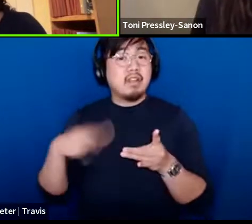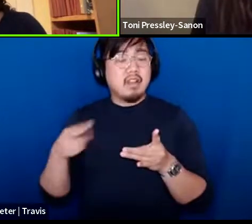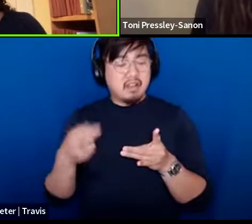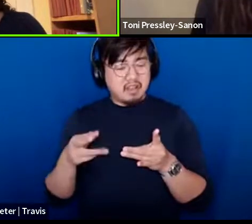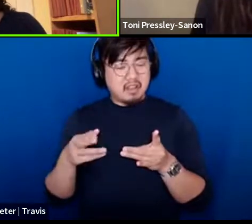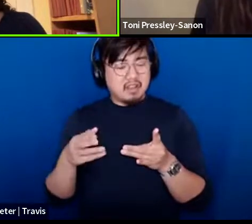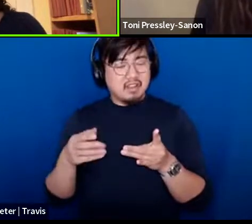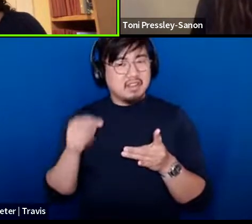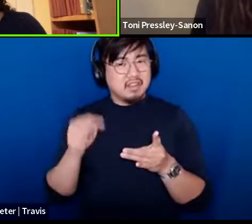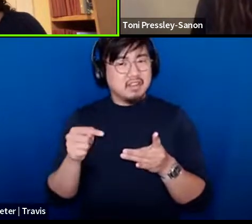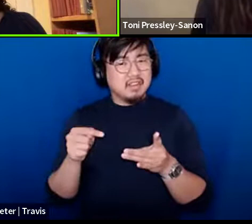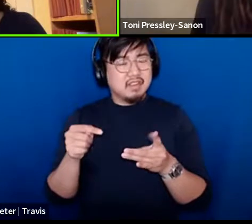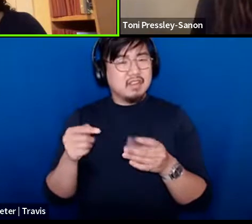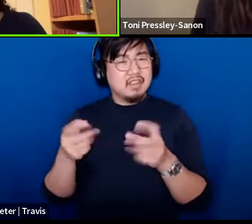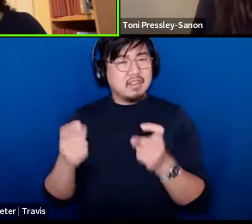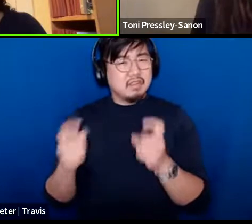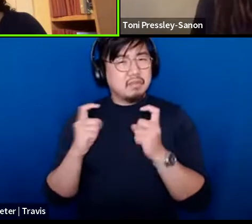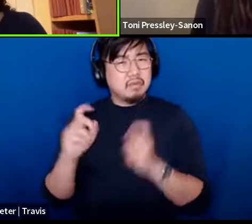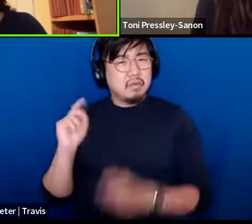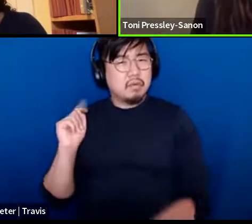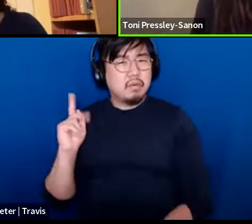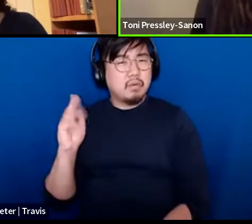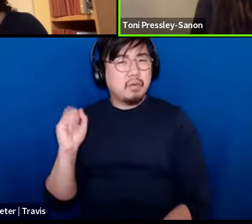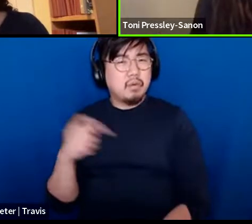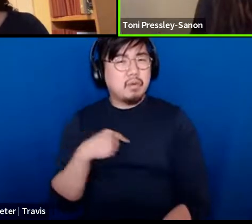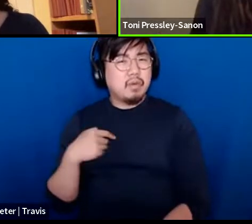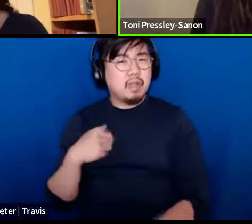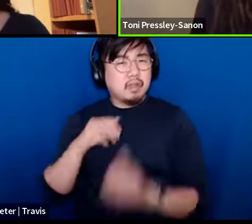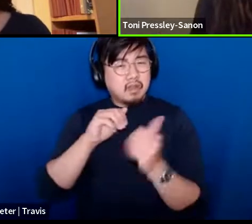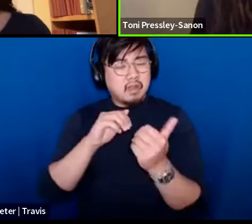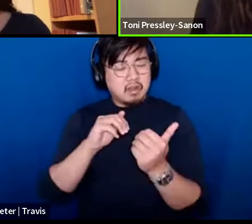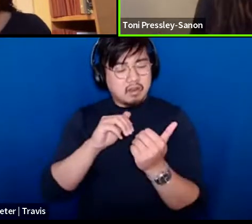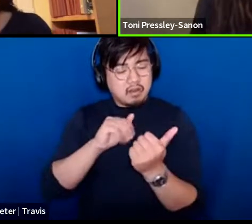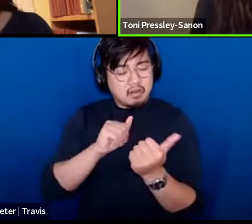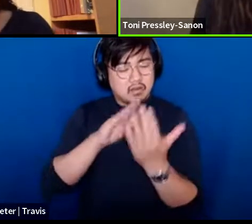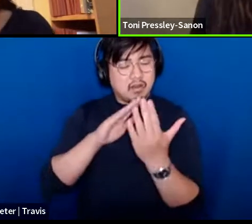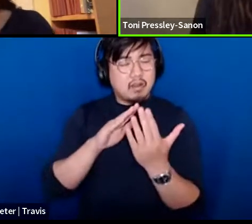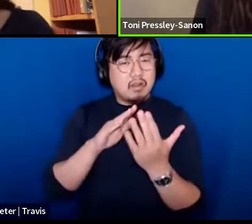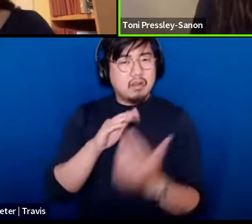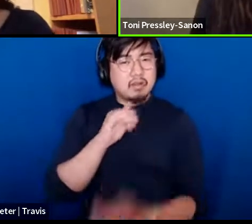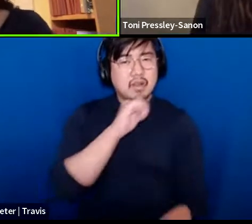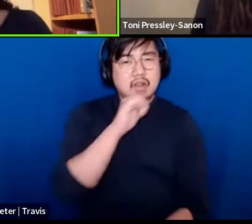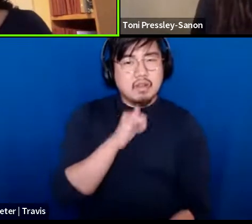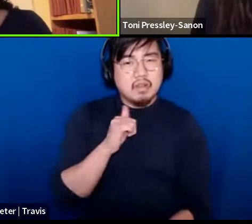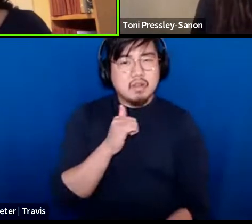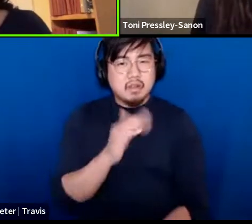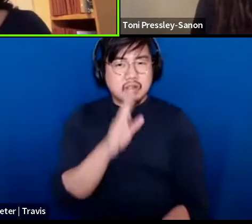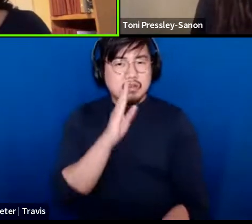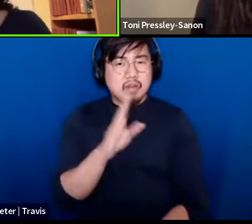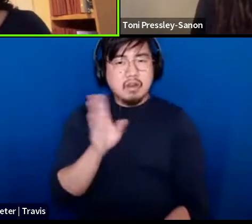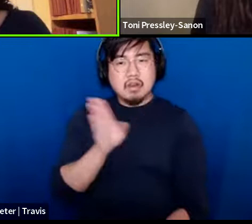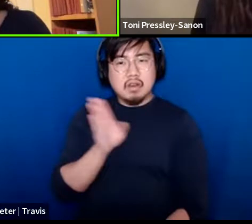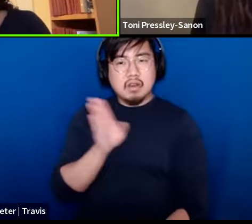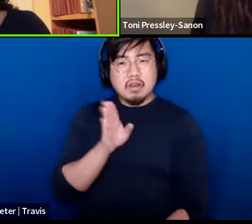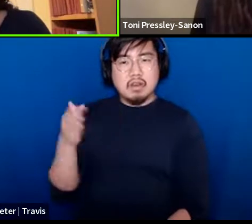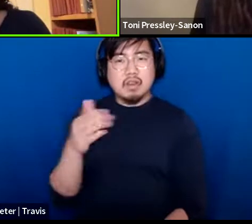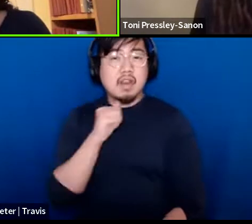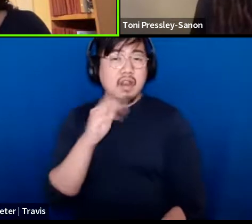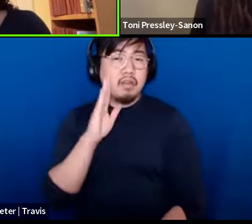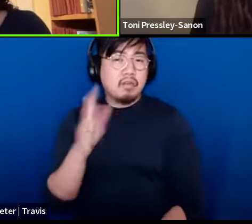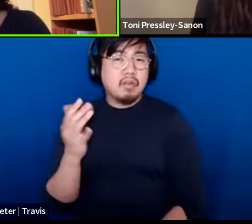very intentionally and very directly. Mm-hmm. Yeah, we can suffer skillfully. I love that word,